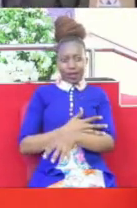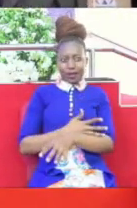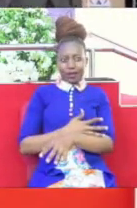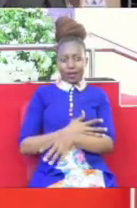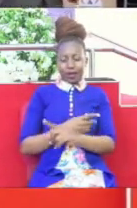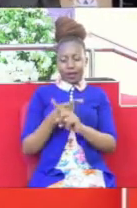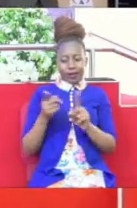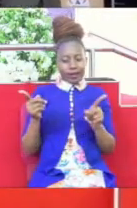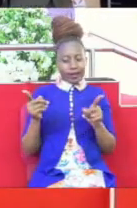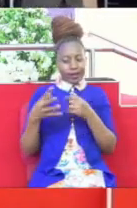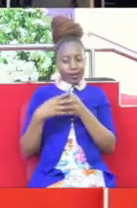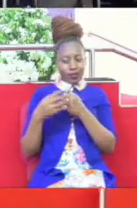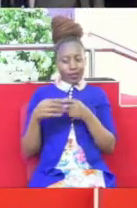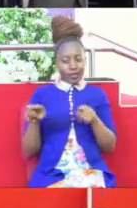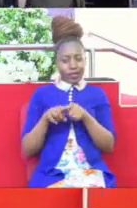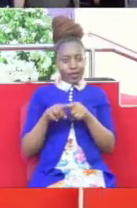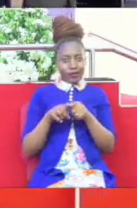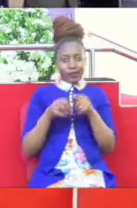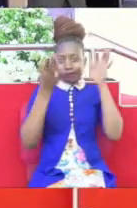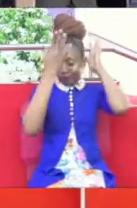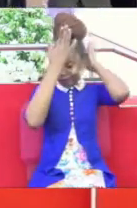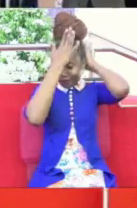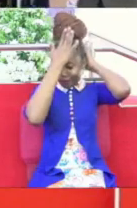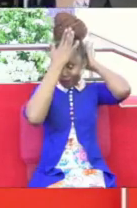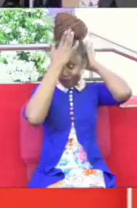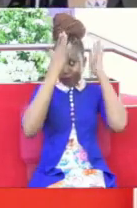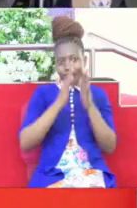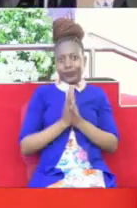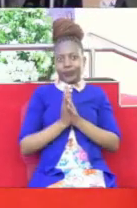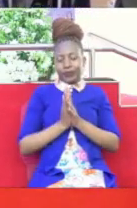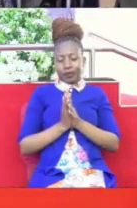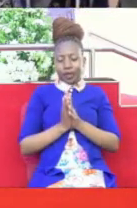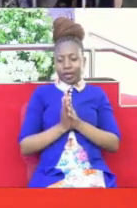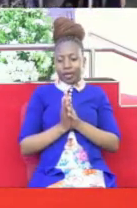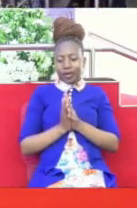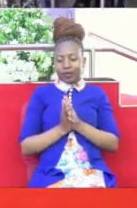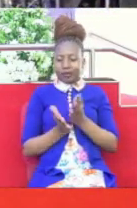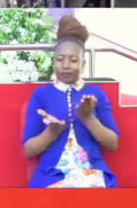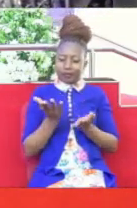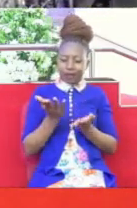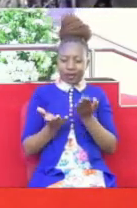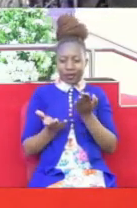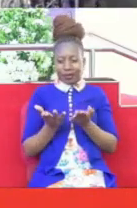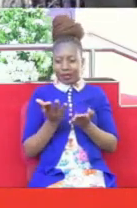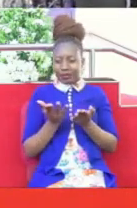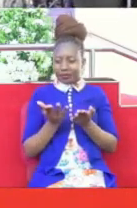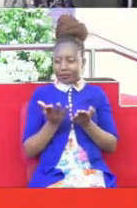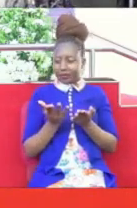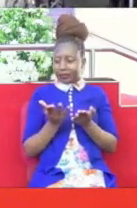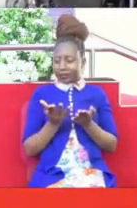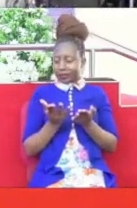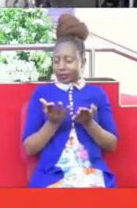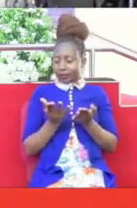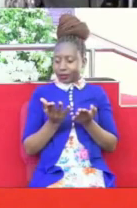the bishop. Anapita venye askofu alivyopita. Because he's a pastor, he probably has a little bit more connection with the common guy.